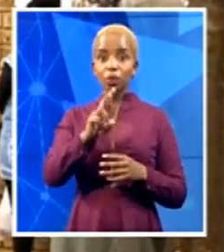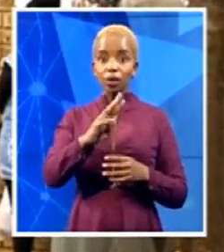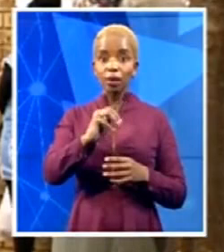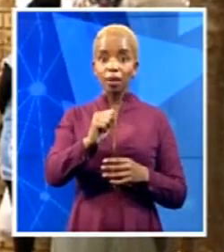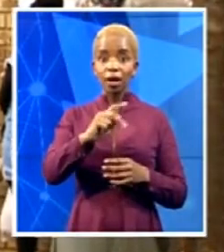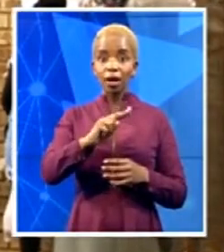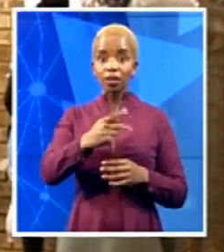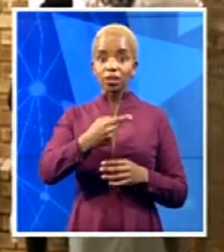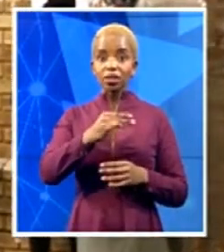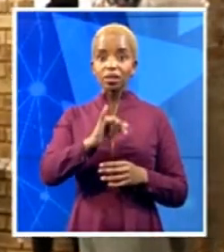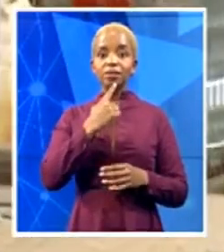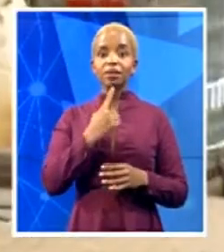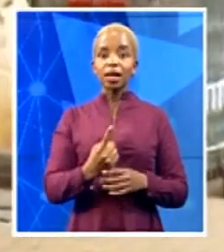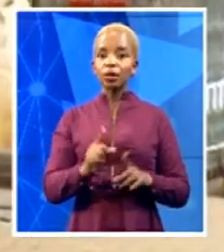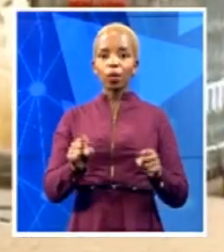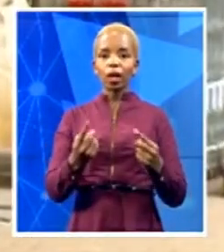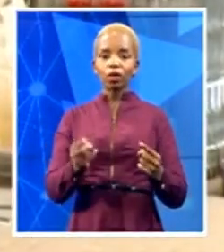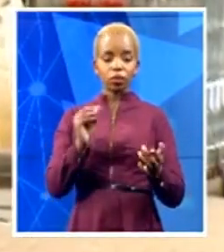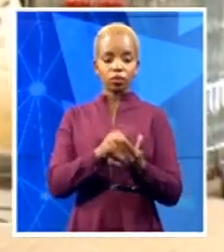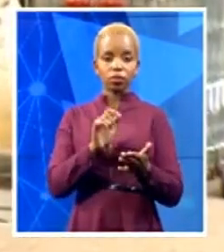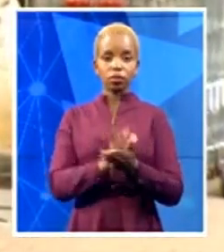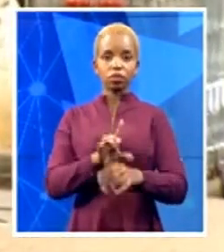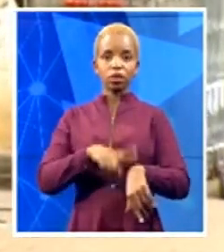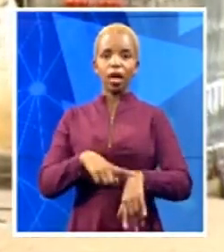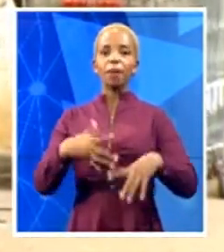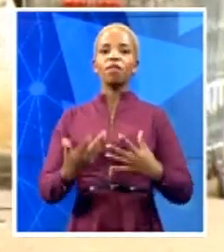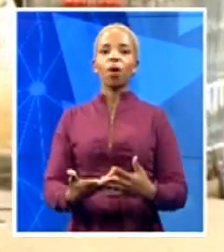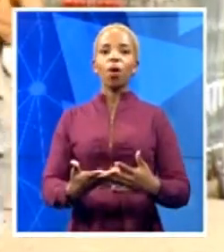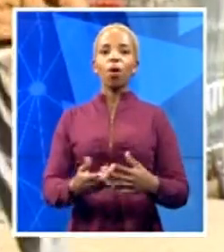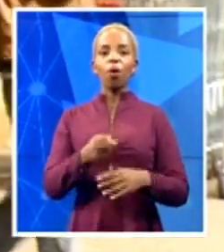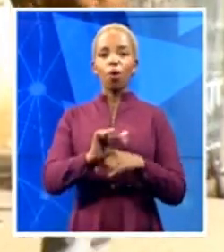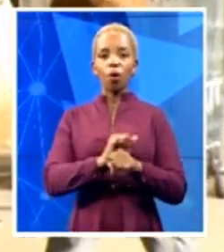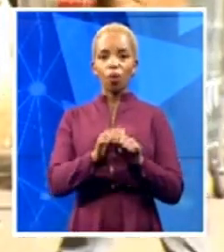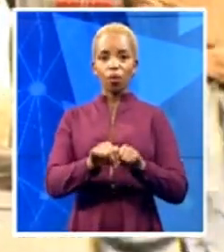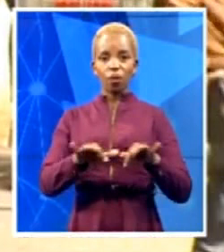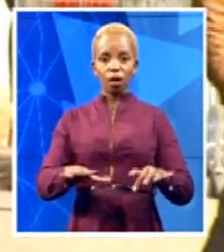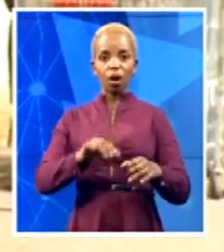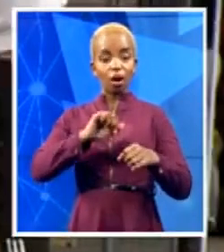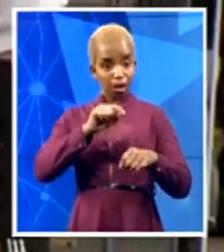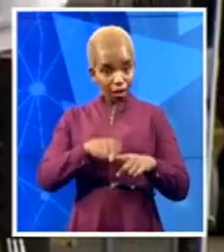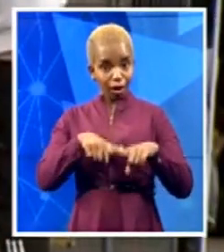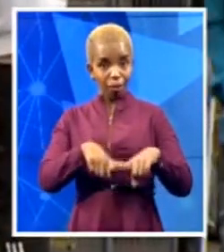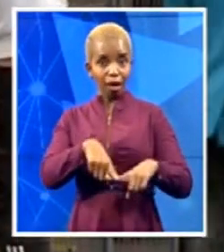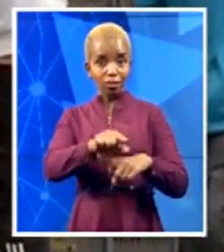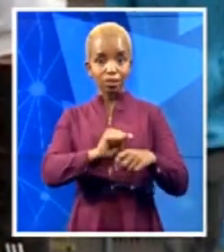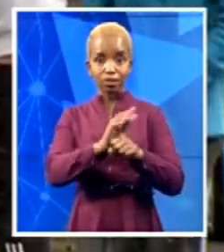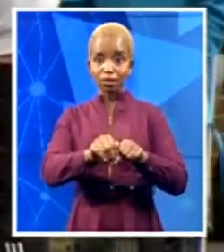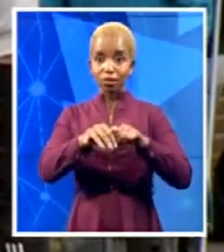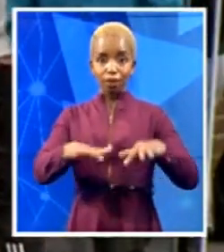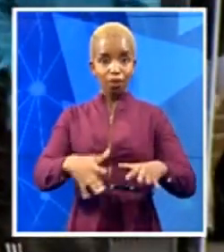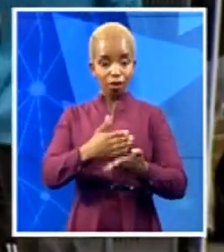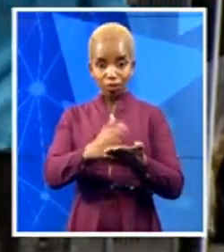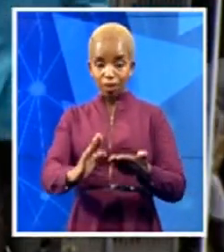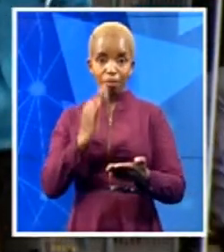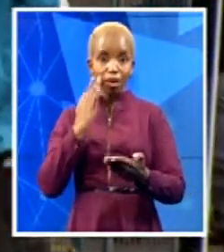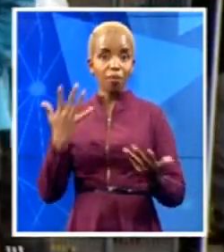will set the timeline. So our fear is that we may come to June, July, we would not have the level of sufficient data when that high season of